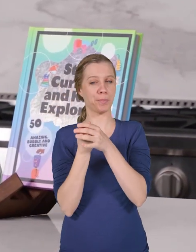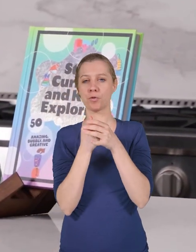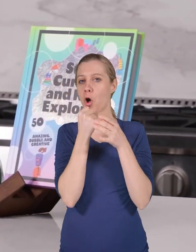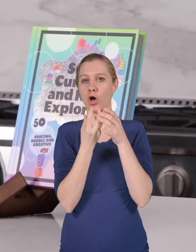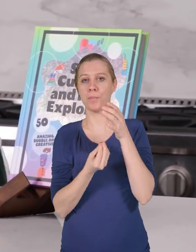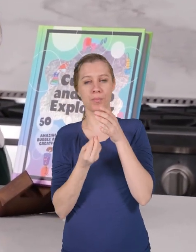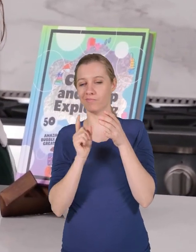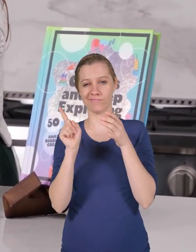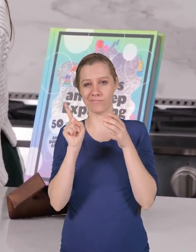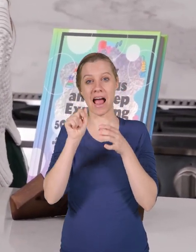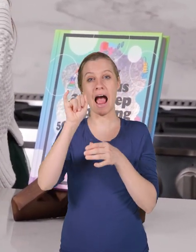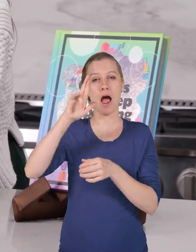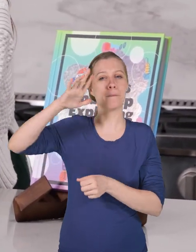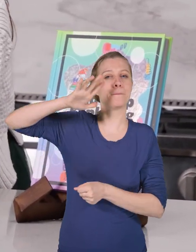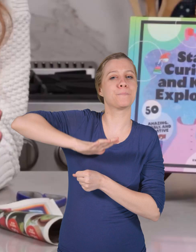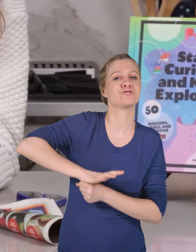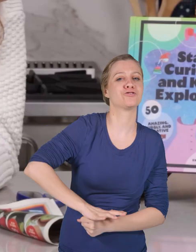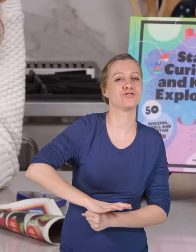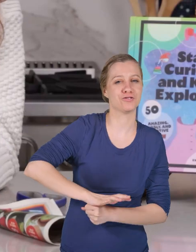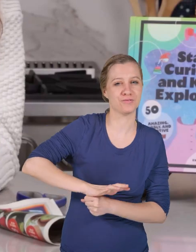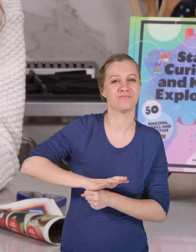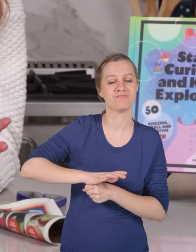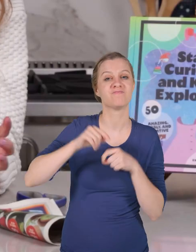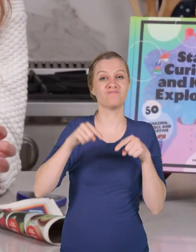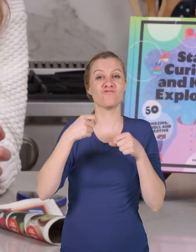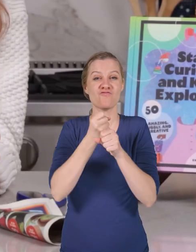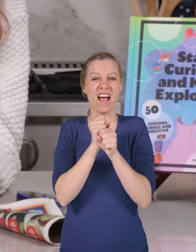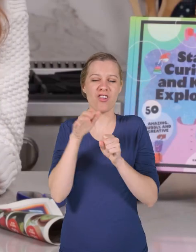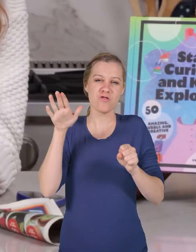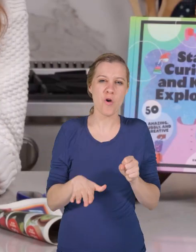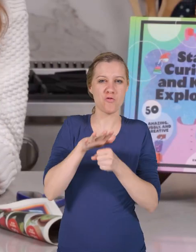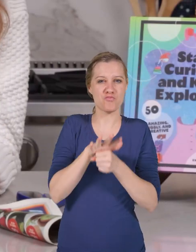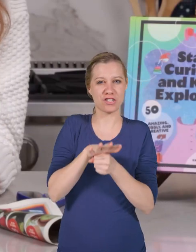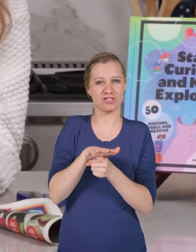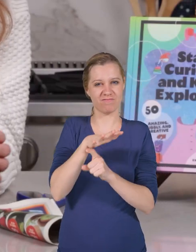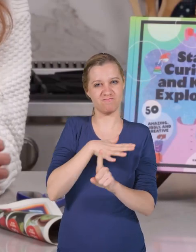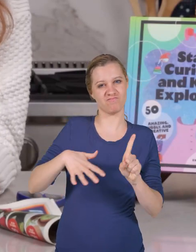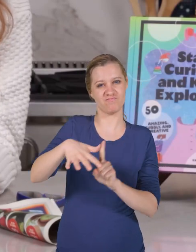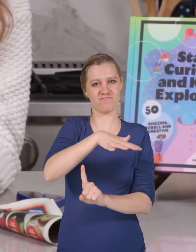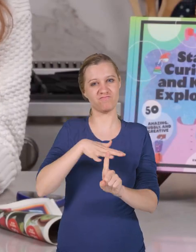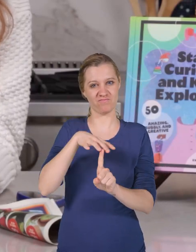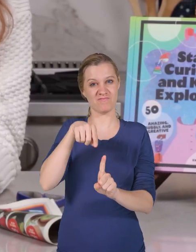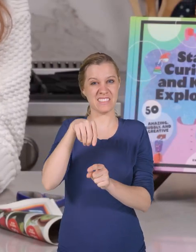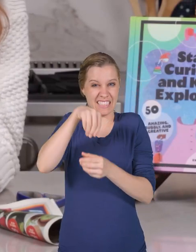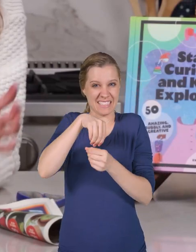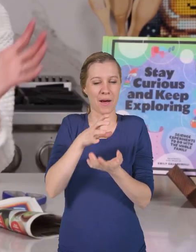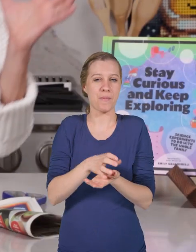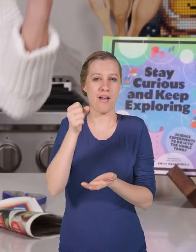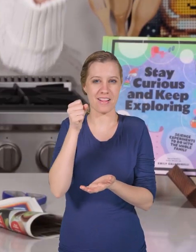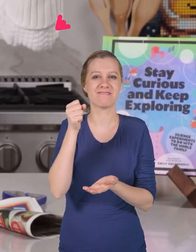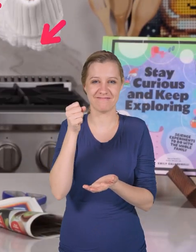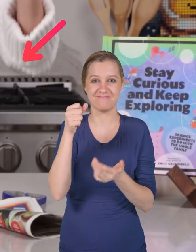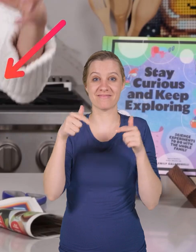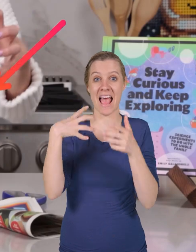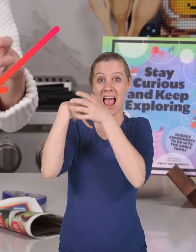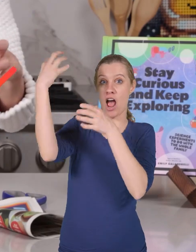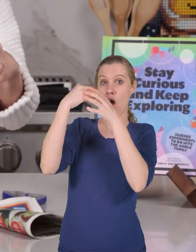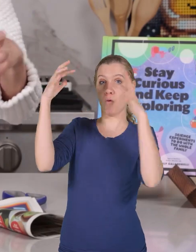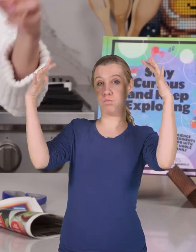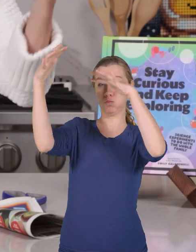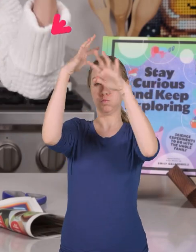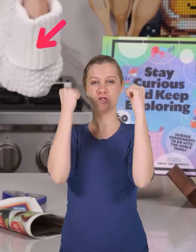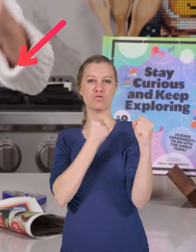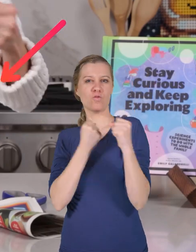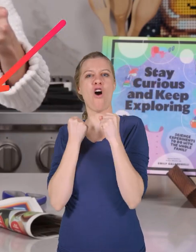suck. Air pushes. We just created a very low pressure environment in our bottle so that the outer